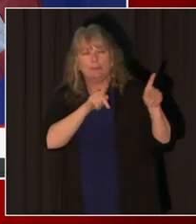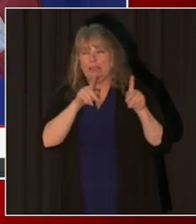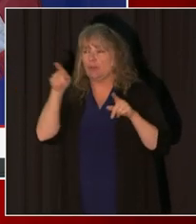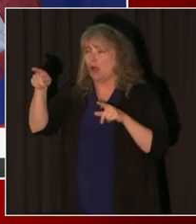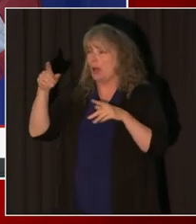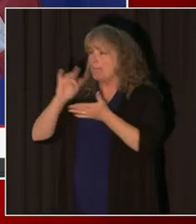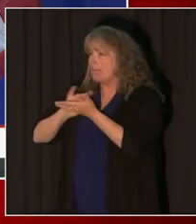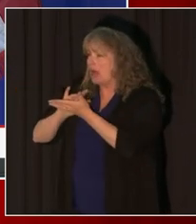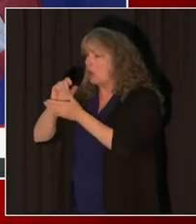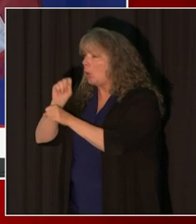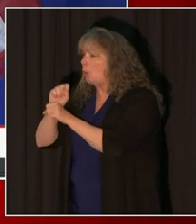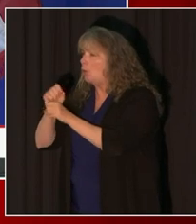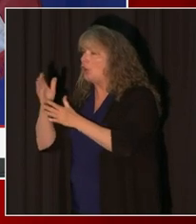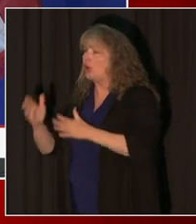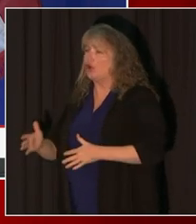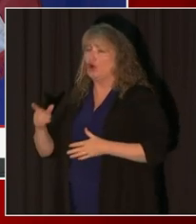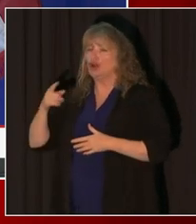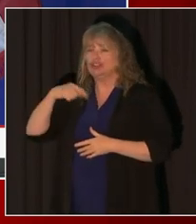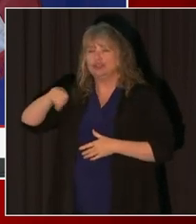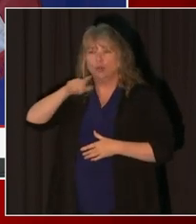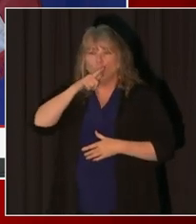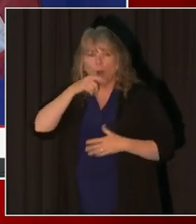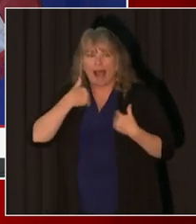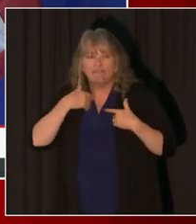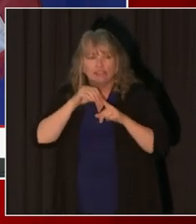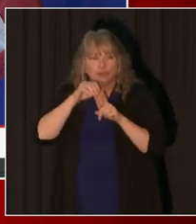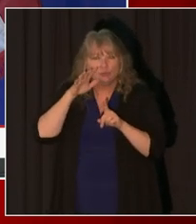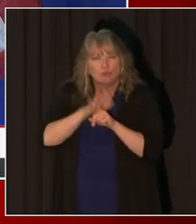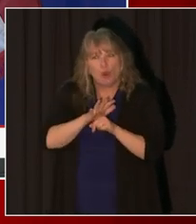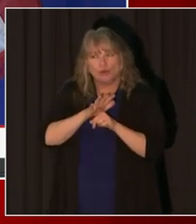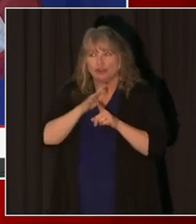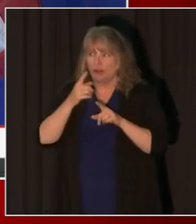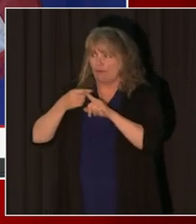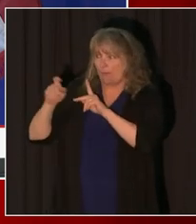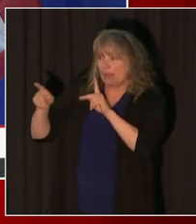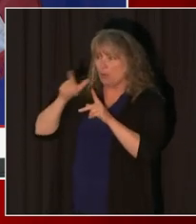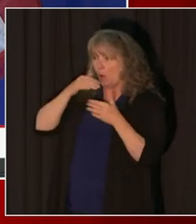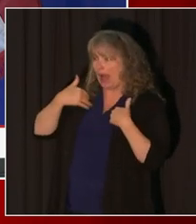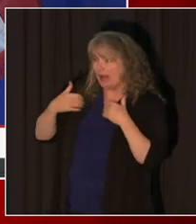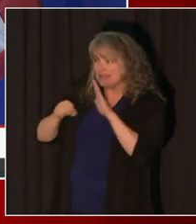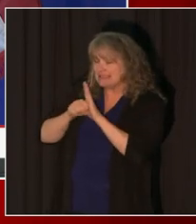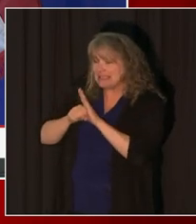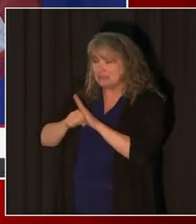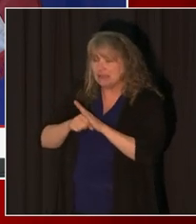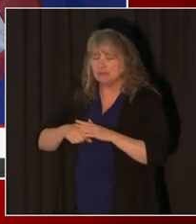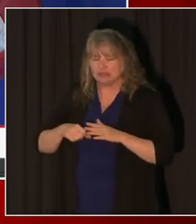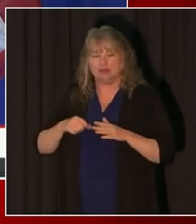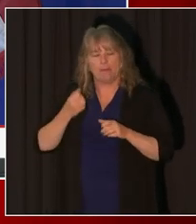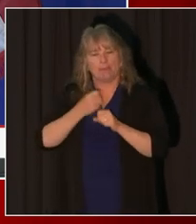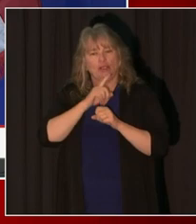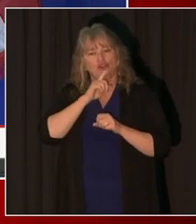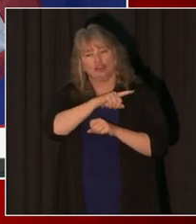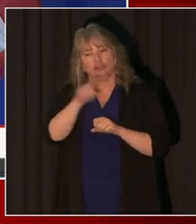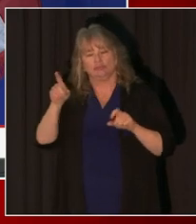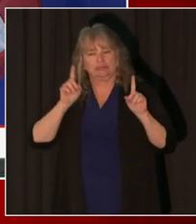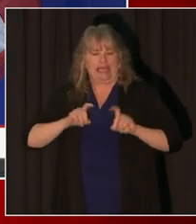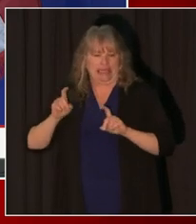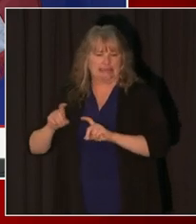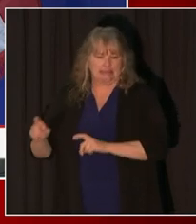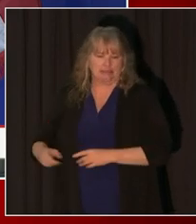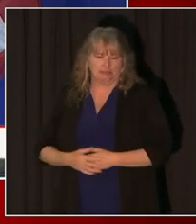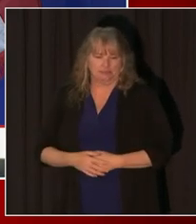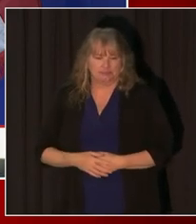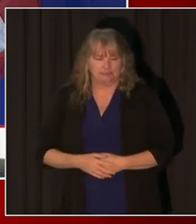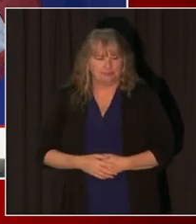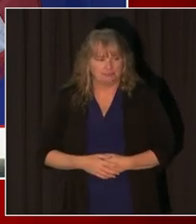have had symptoms or who have been exposed to people who have symptoms or who have tested positive are getting